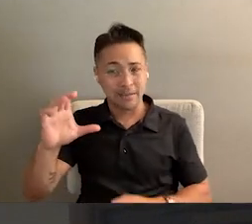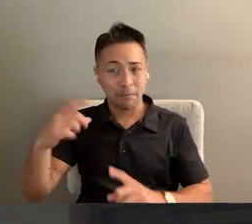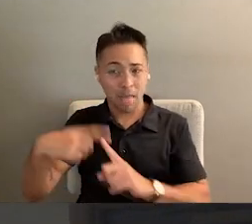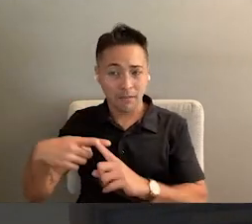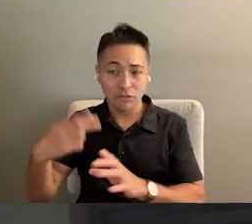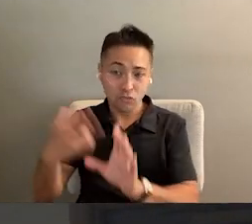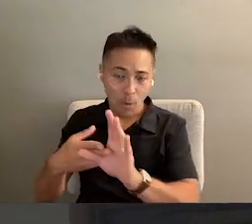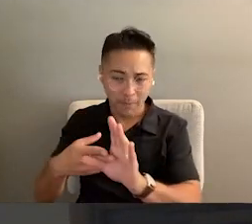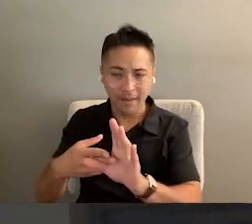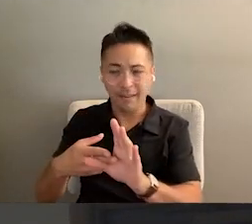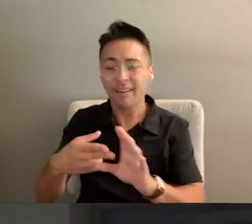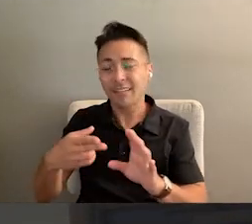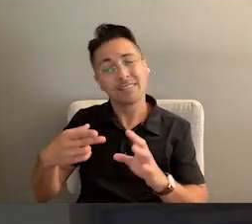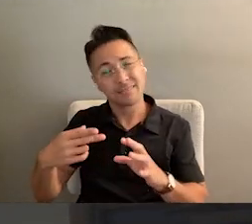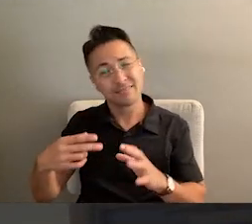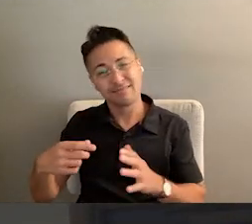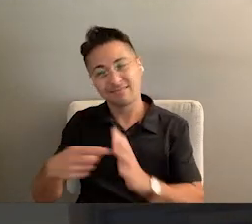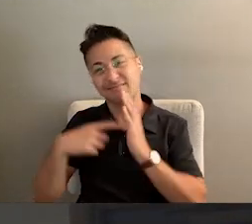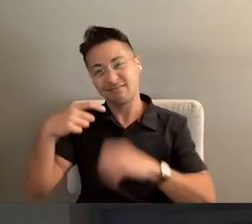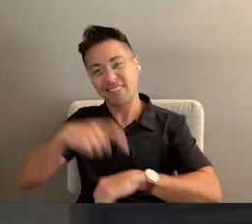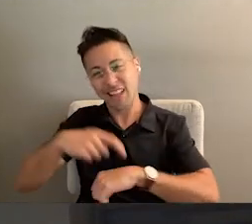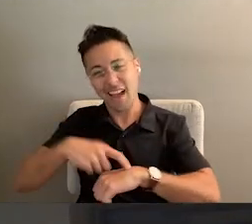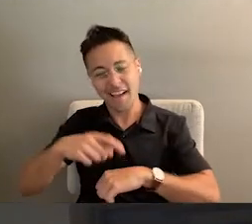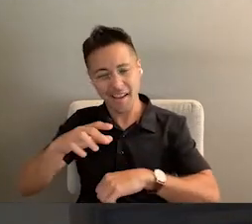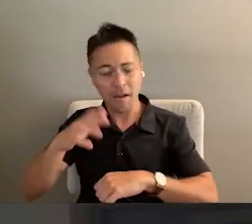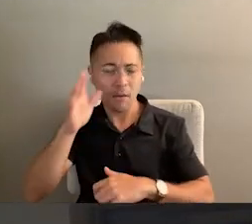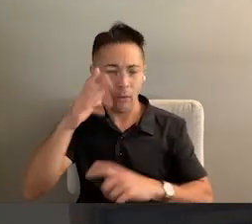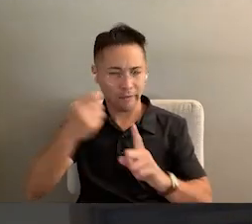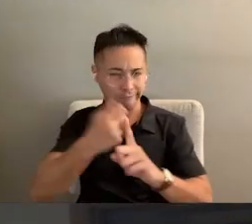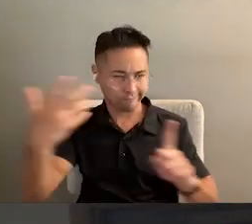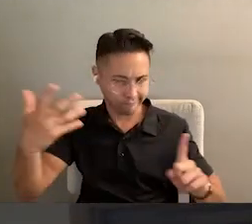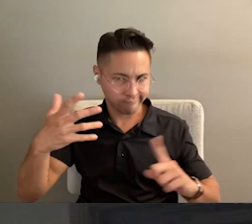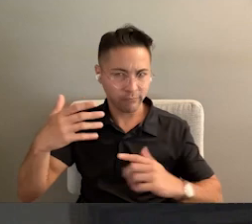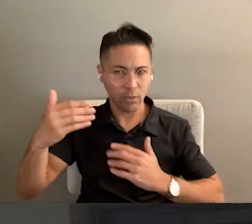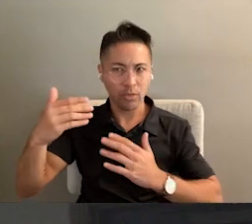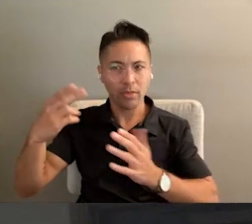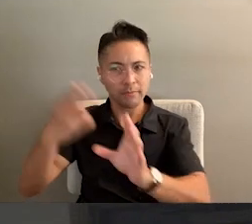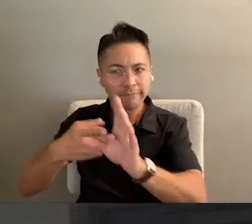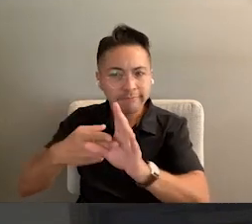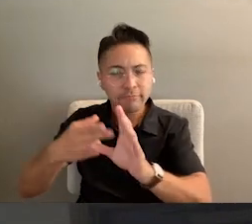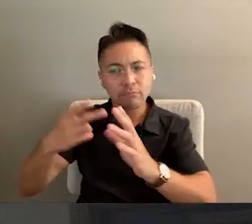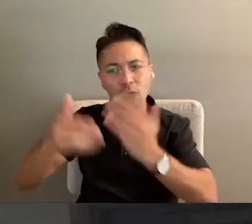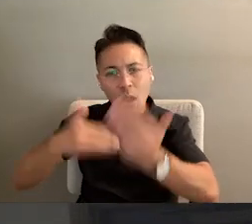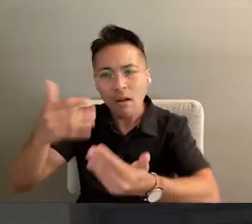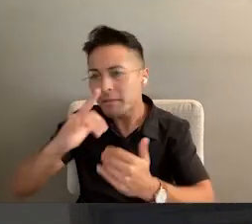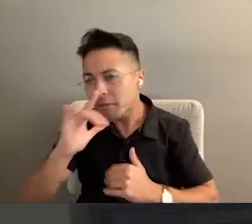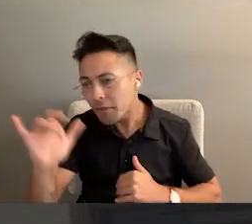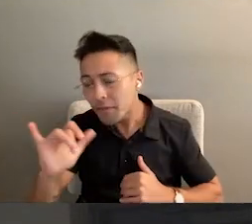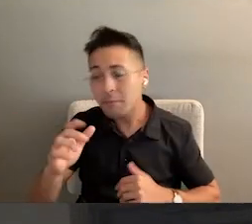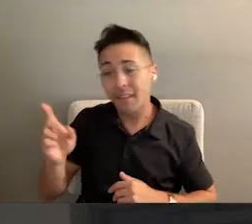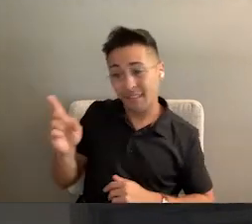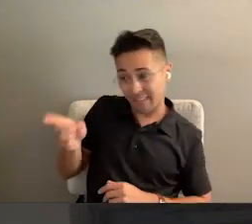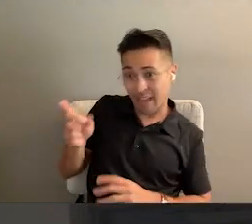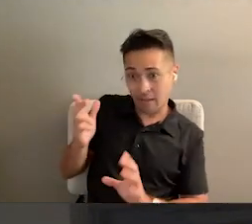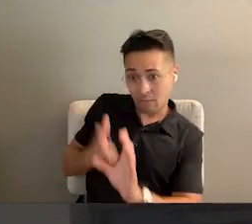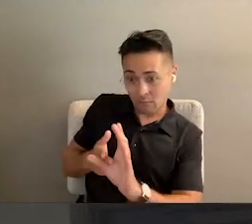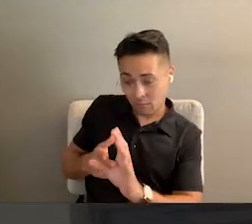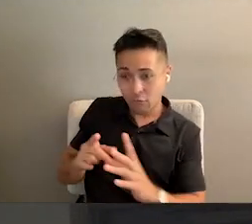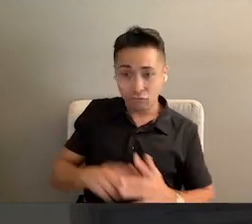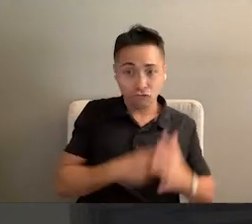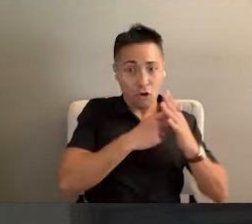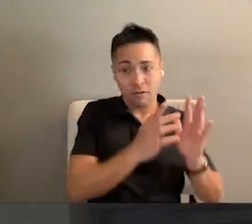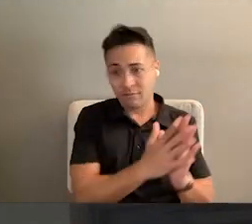gonna be an automatic enrollment. CDC Plus enrollments take time. I'll get there in just a minute because I'm gonna talk through that enrollment